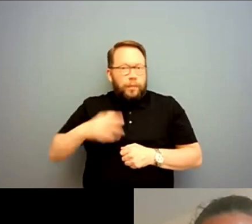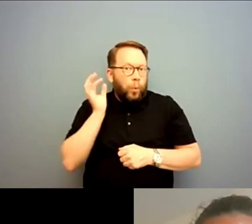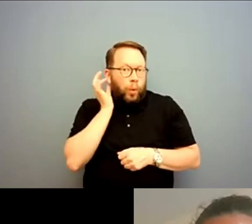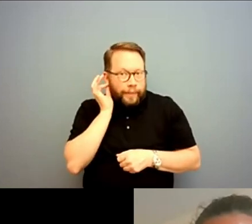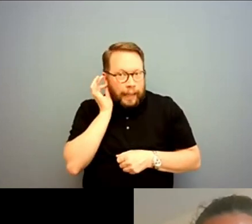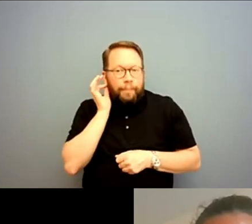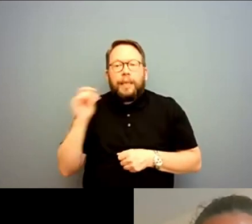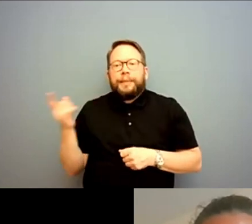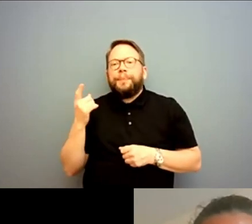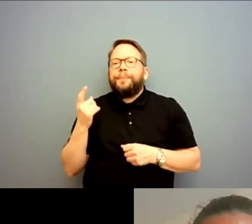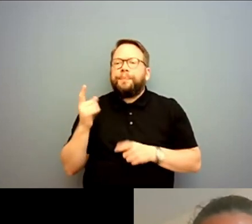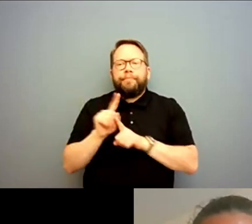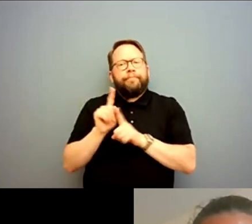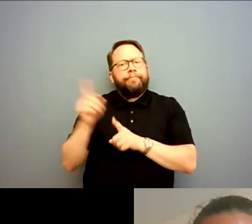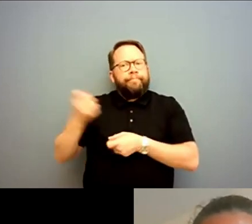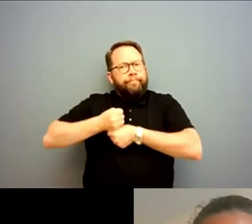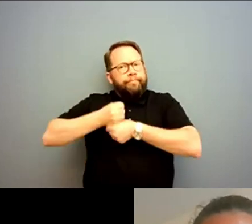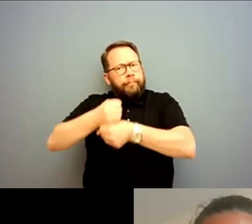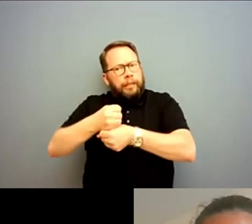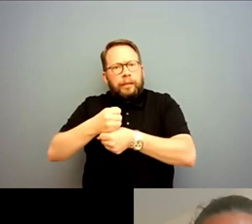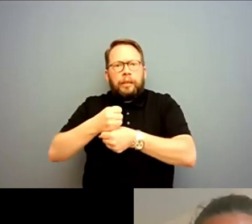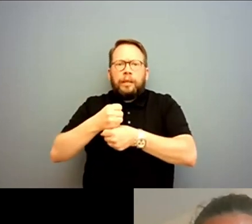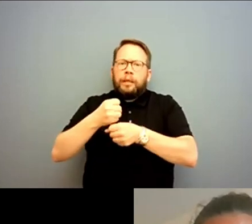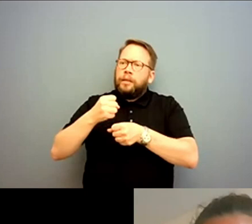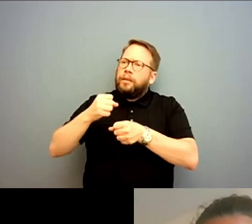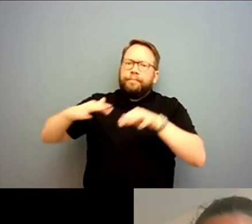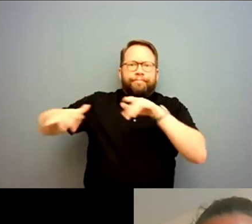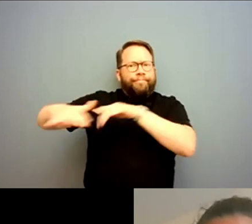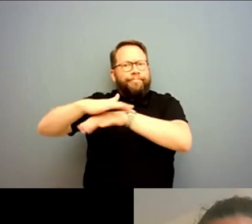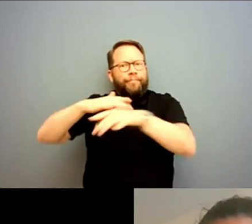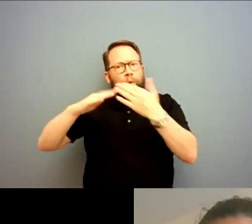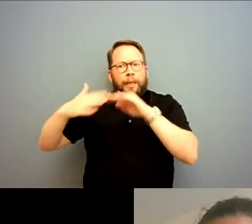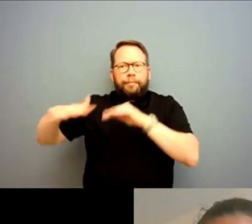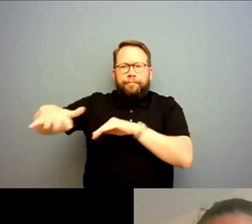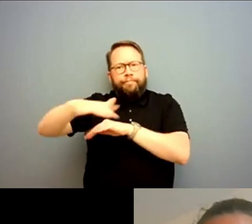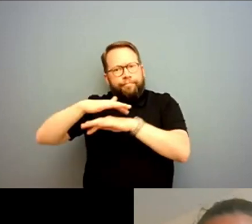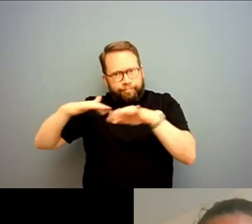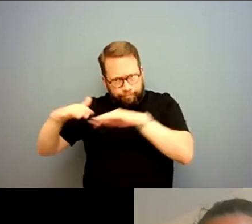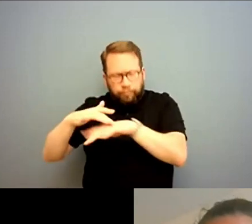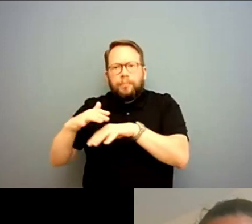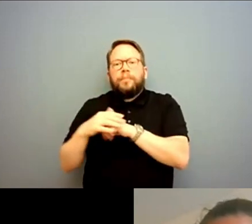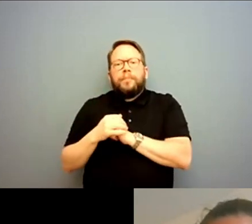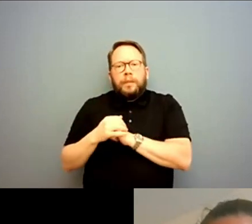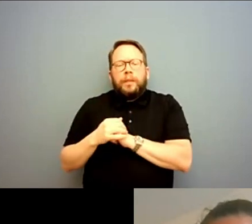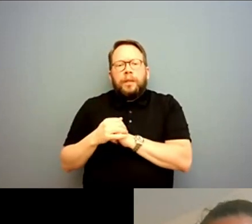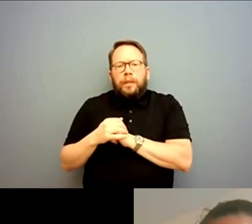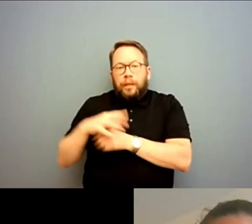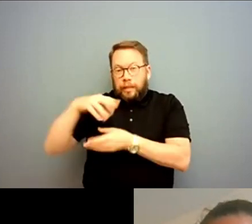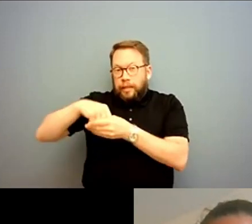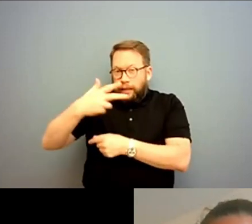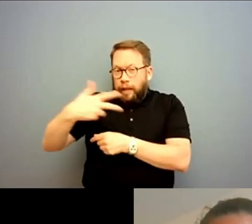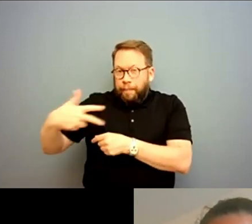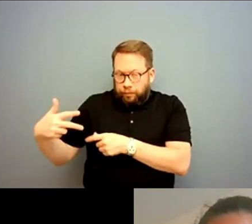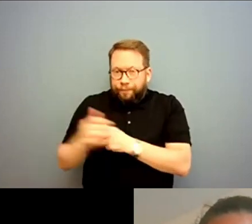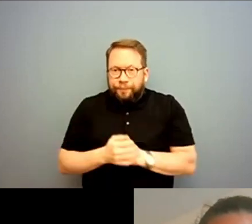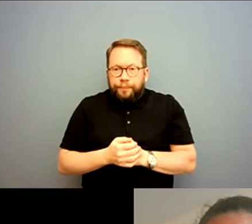the civil society organizations, the organizations representing persons with disabilities. And she asks how